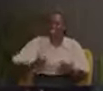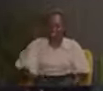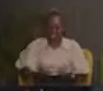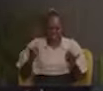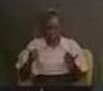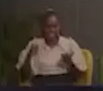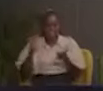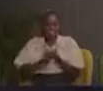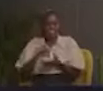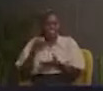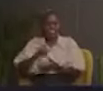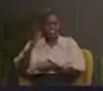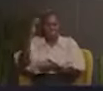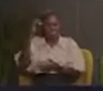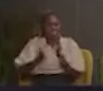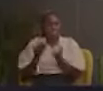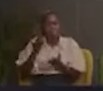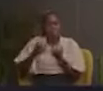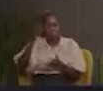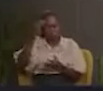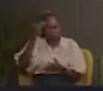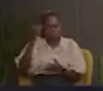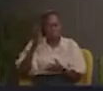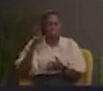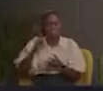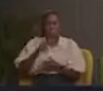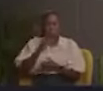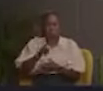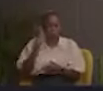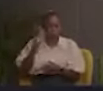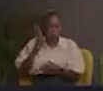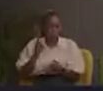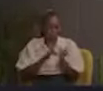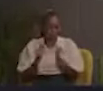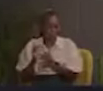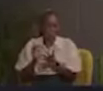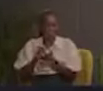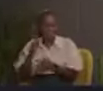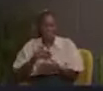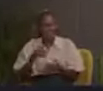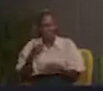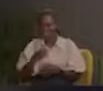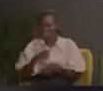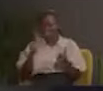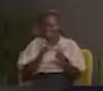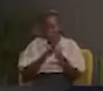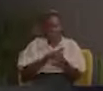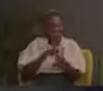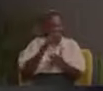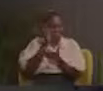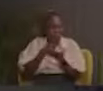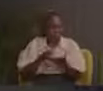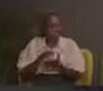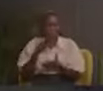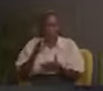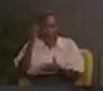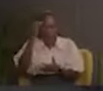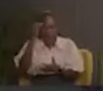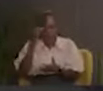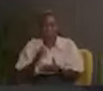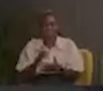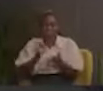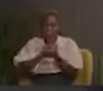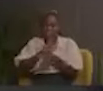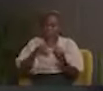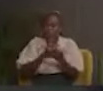thee, the one true God, and Jesus whom thou hast sent. So the first dimension of knowledge that all